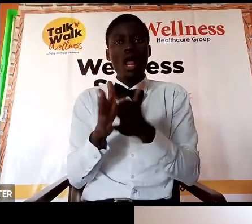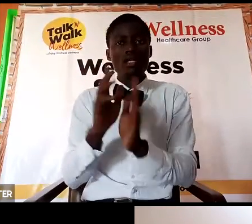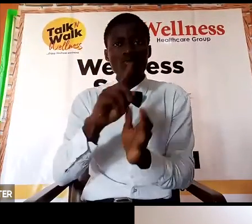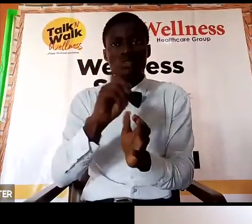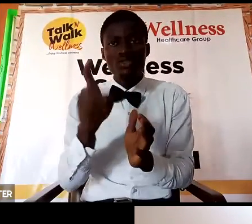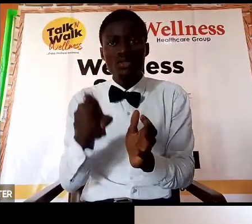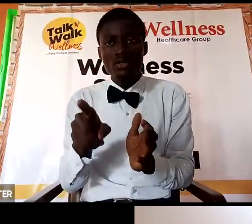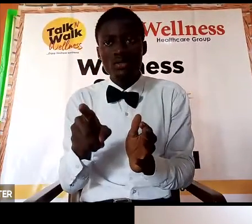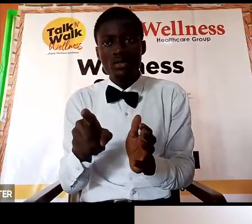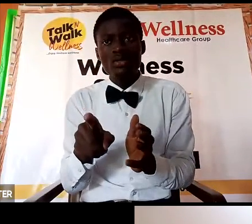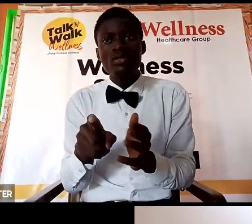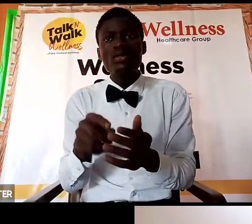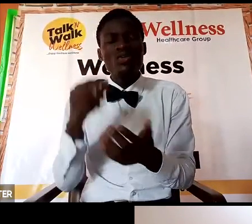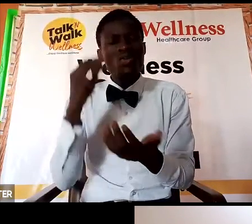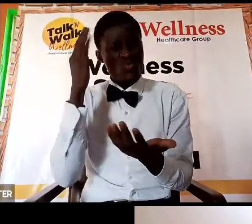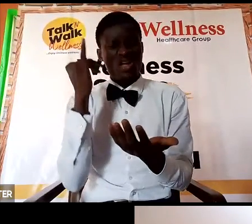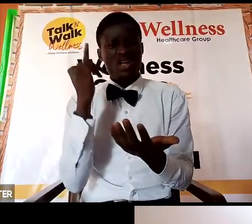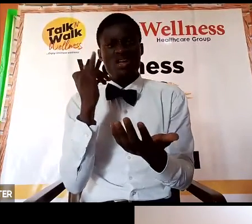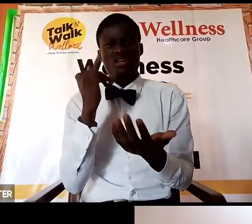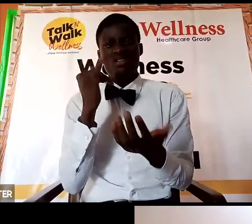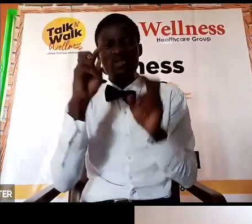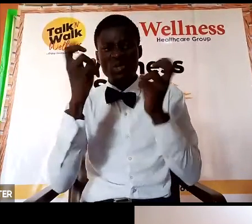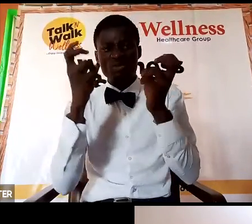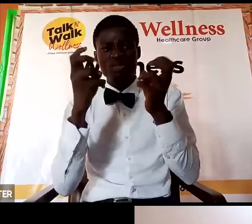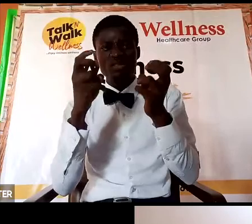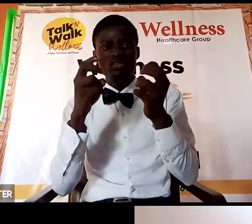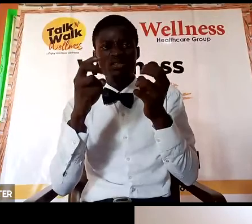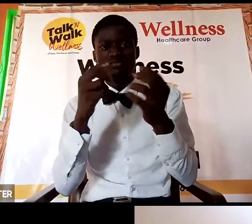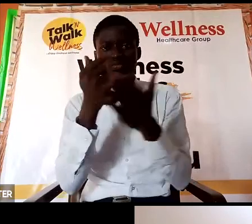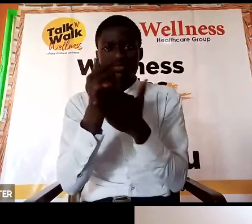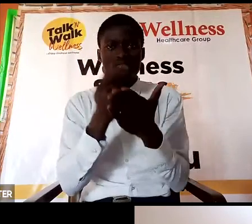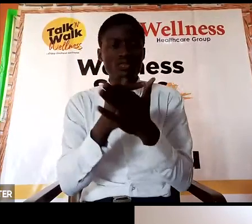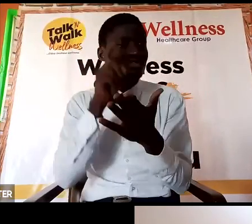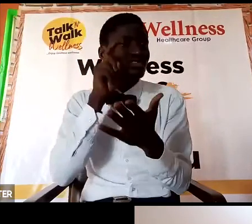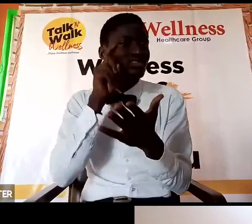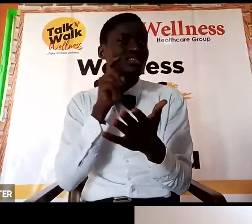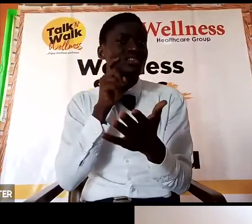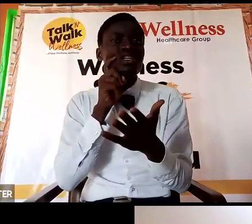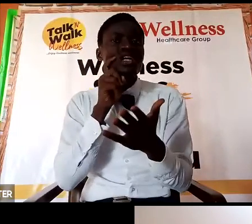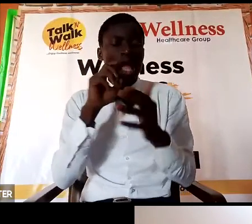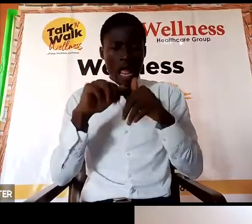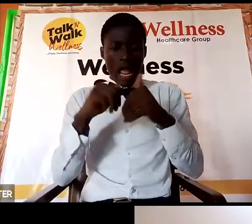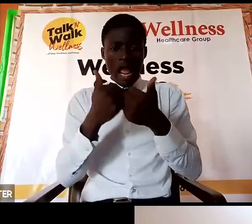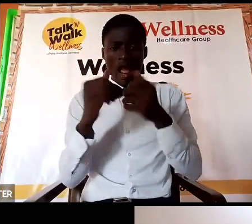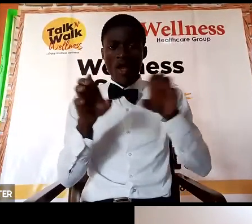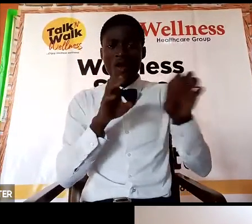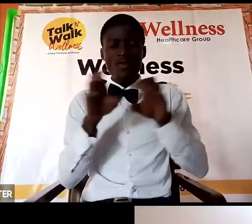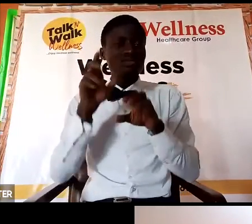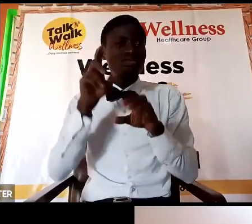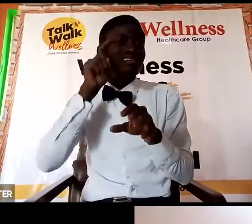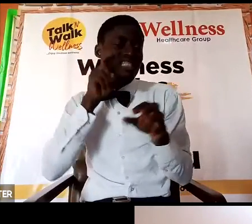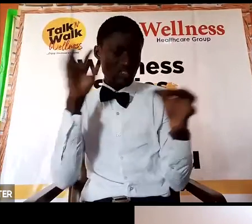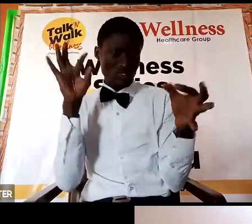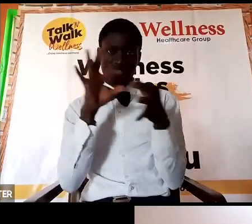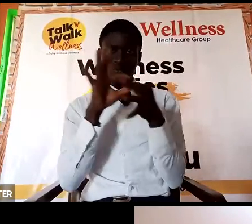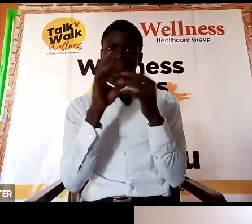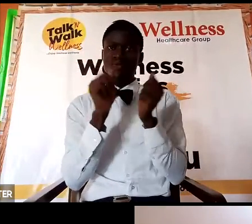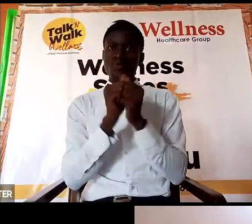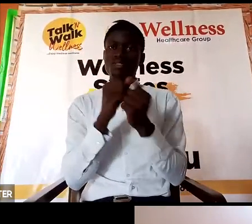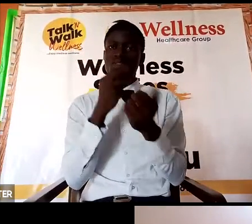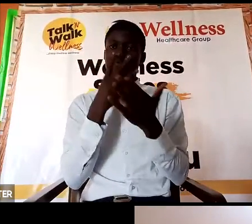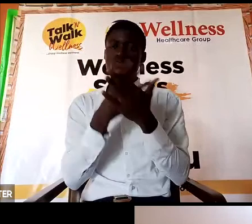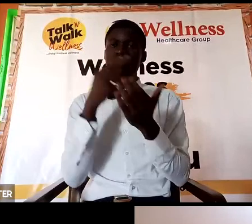about sex? So what has sex got to do with wellness? What are the psychological, emotional, and physical benefits of